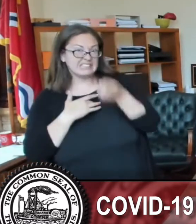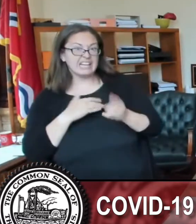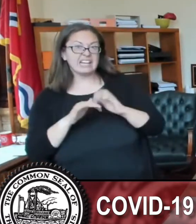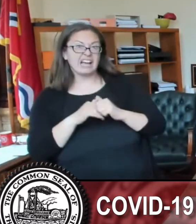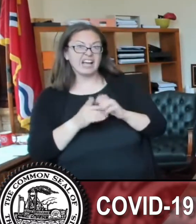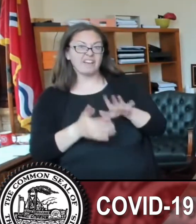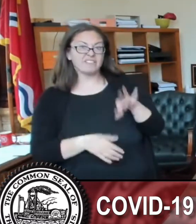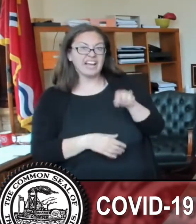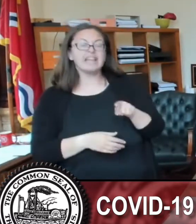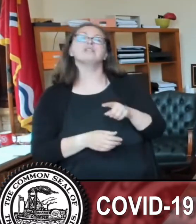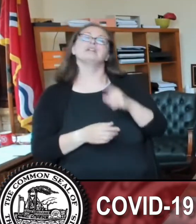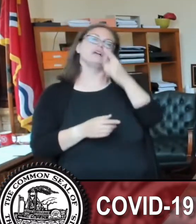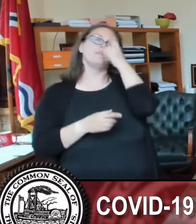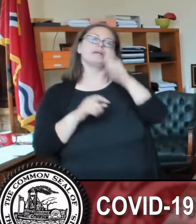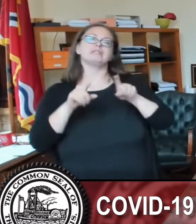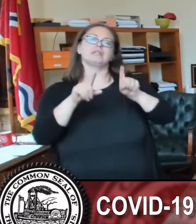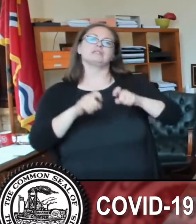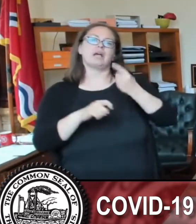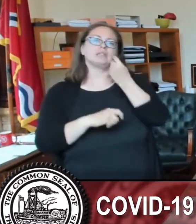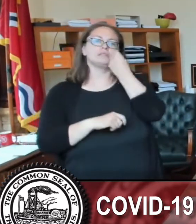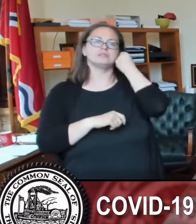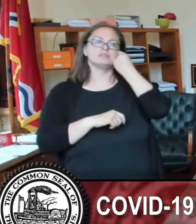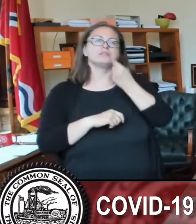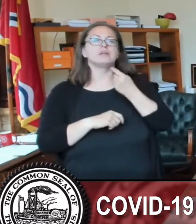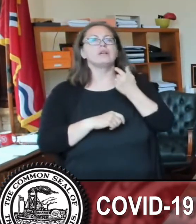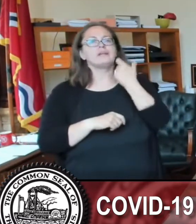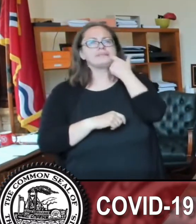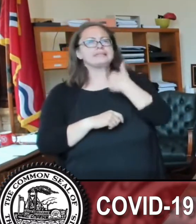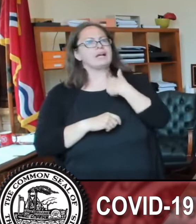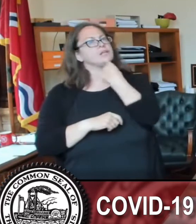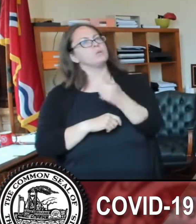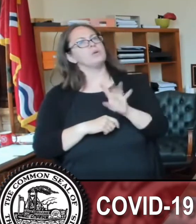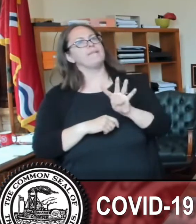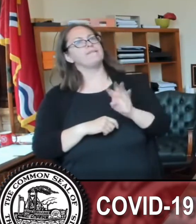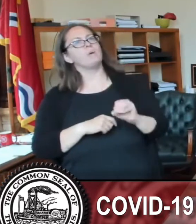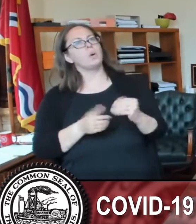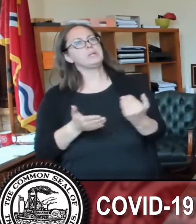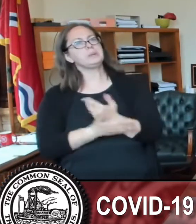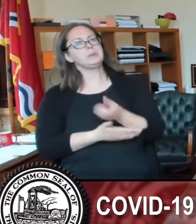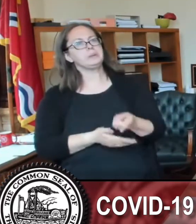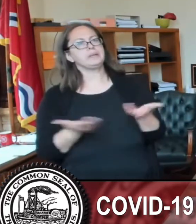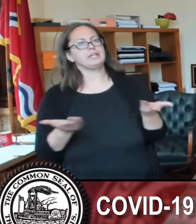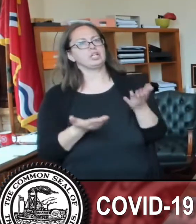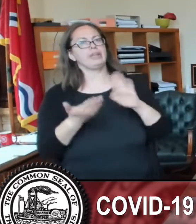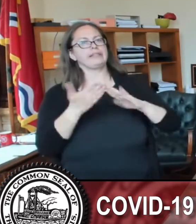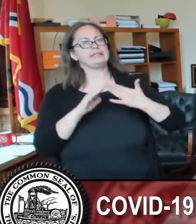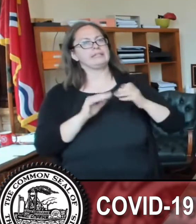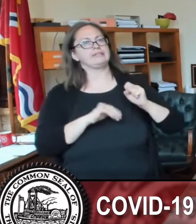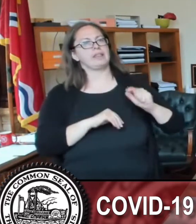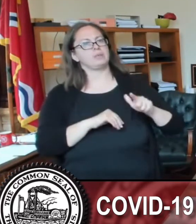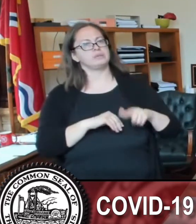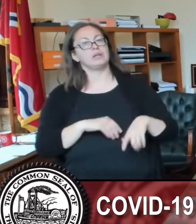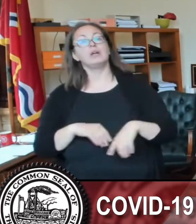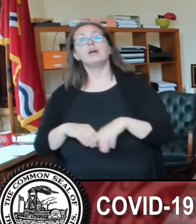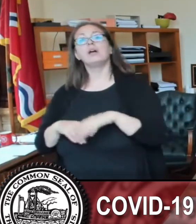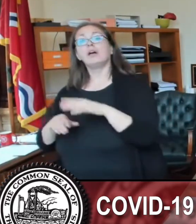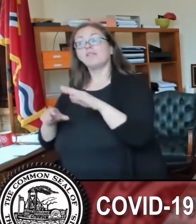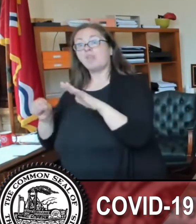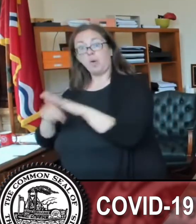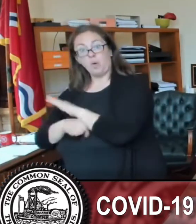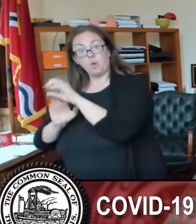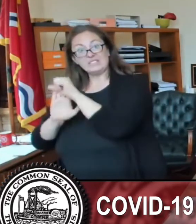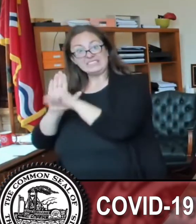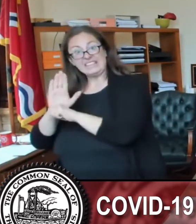mentioned earlier, yesterday there were 40 new positive cases in the city of St. Louis, 508 across the whole